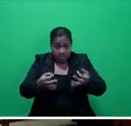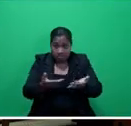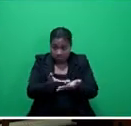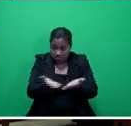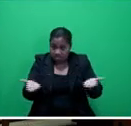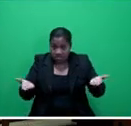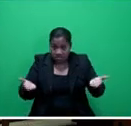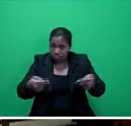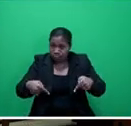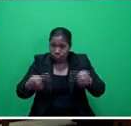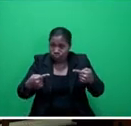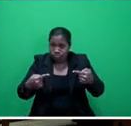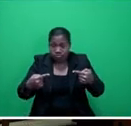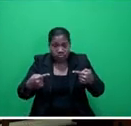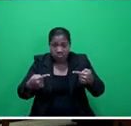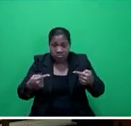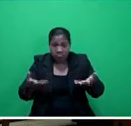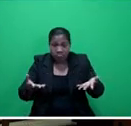any member oppose?